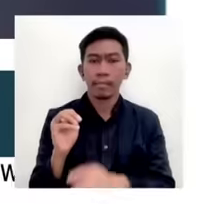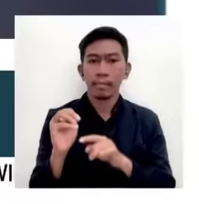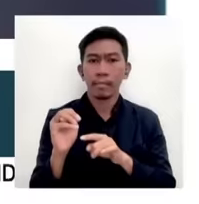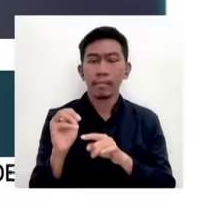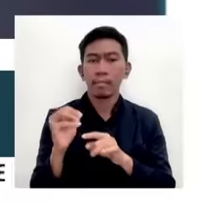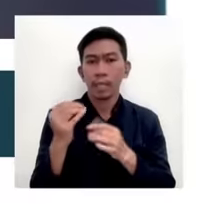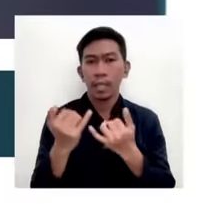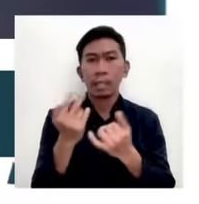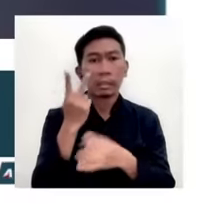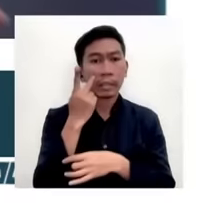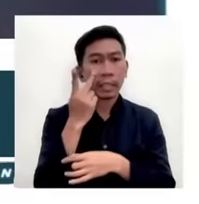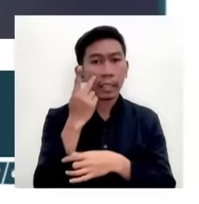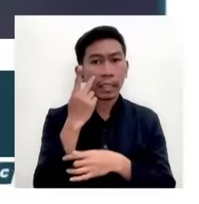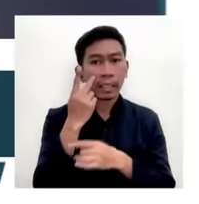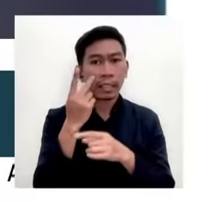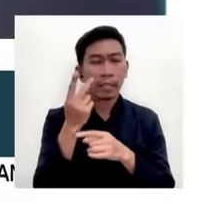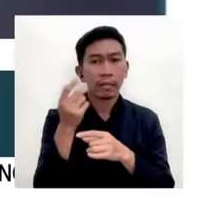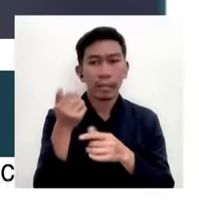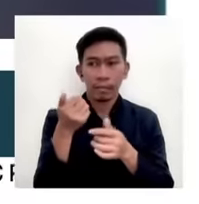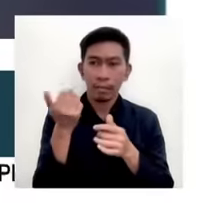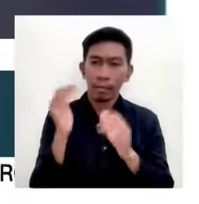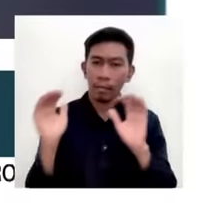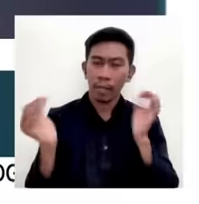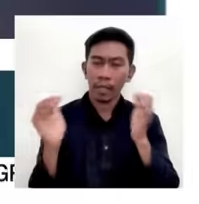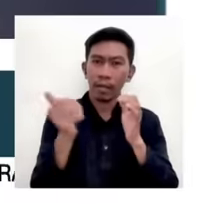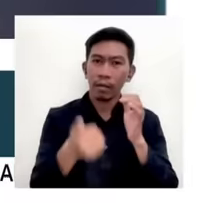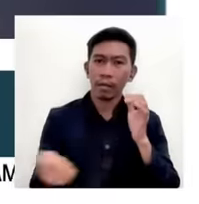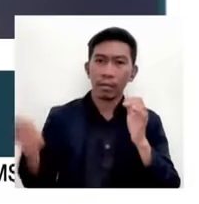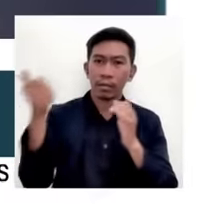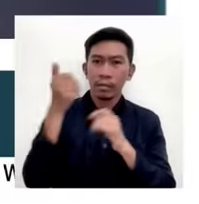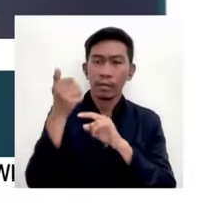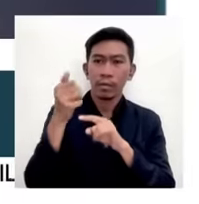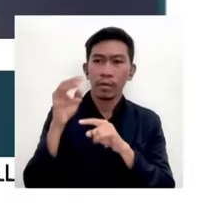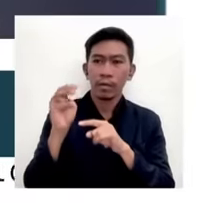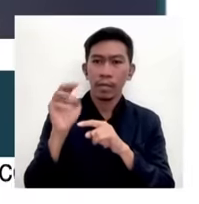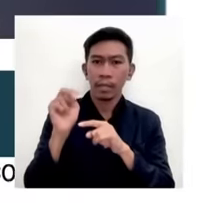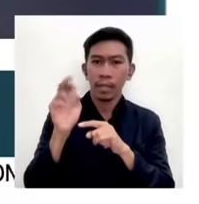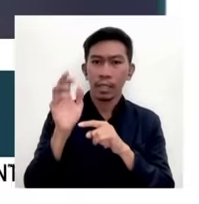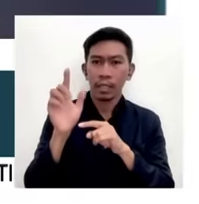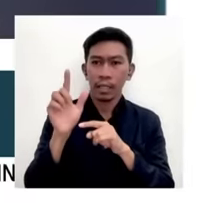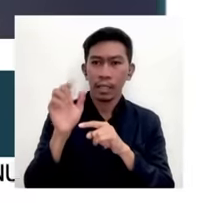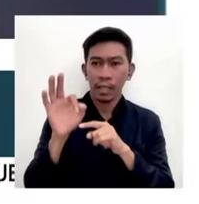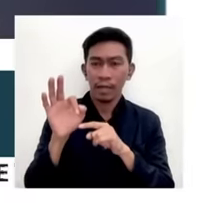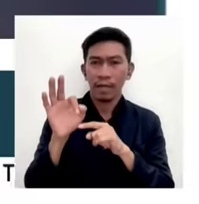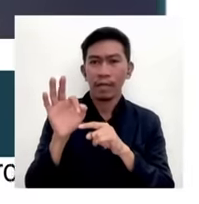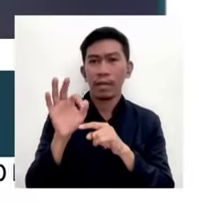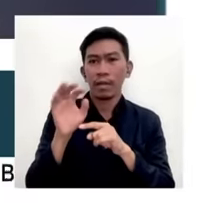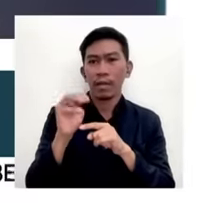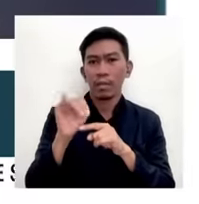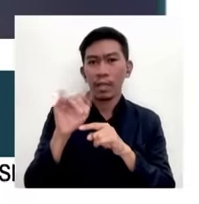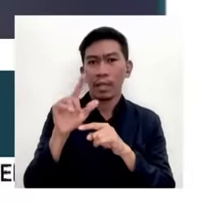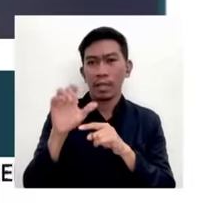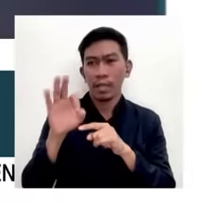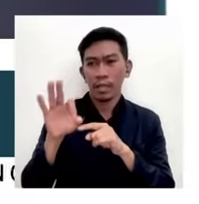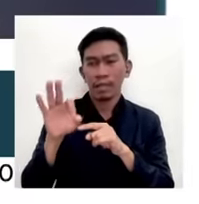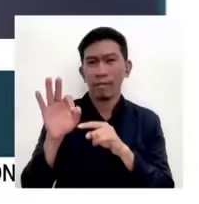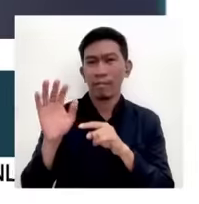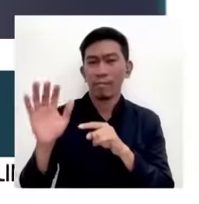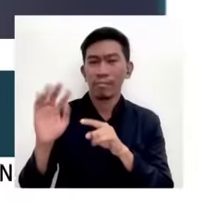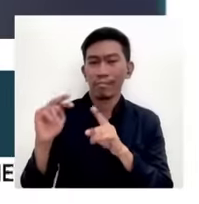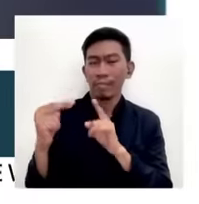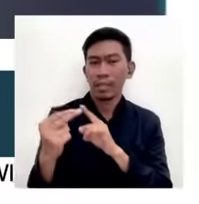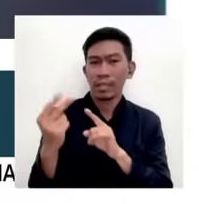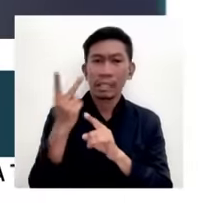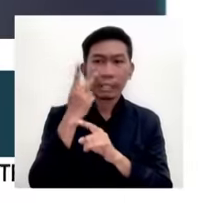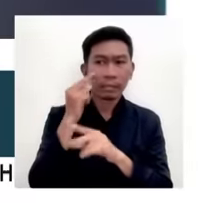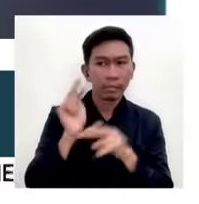leadership of the BARM itself, the MILF and then the MNLF, how would they look into it? And we would